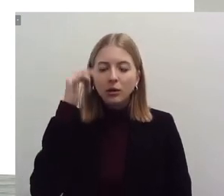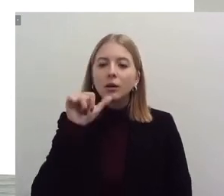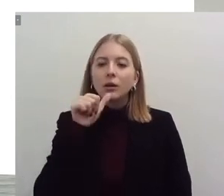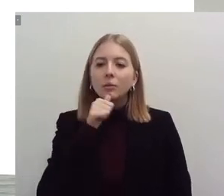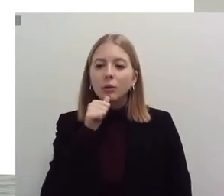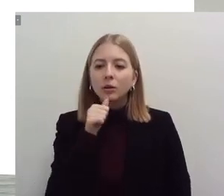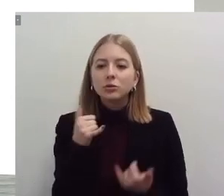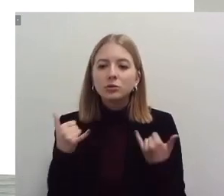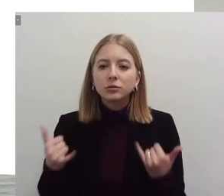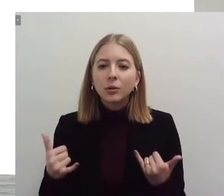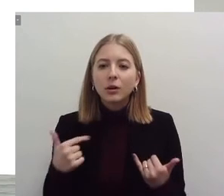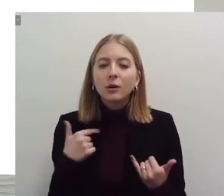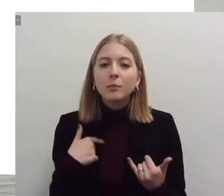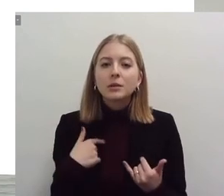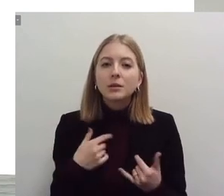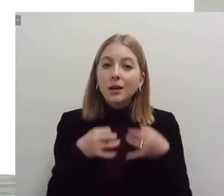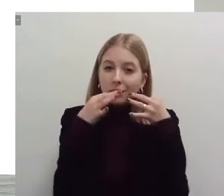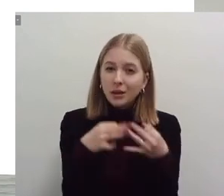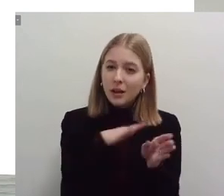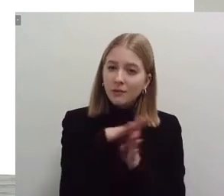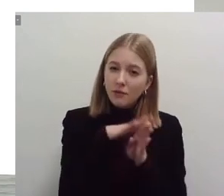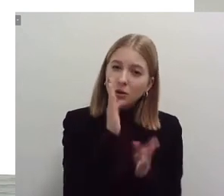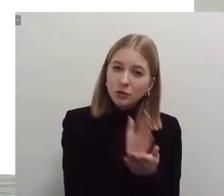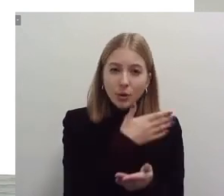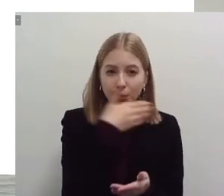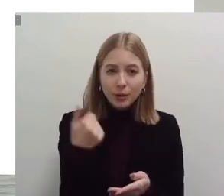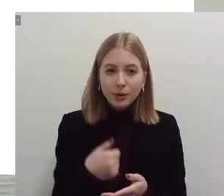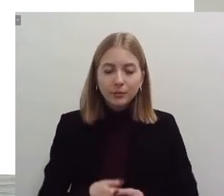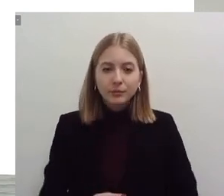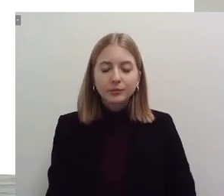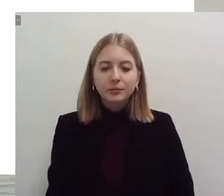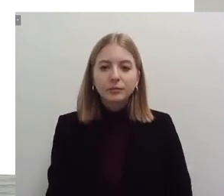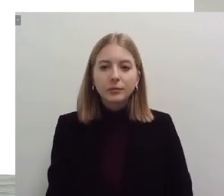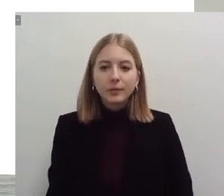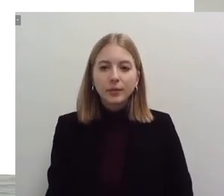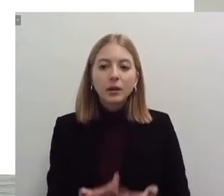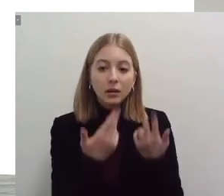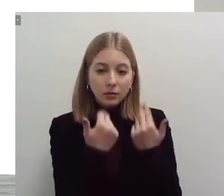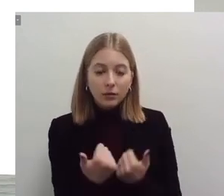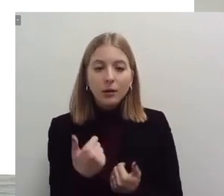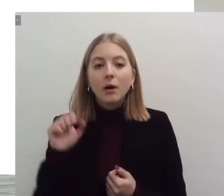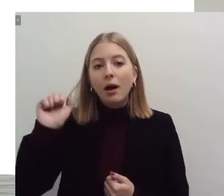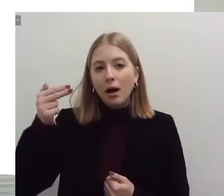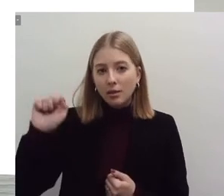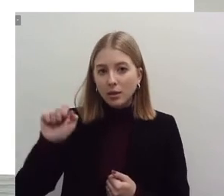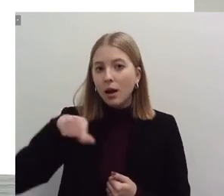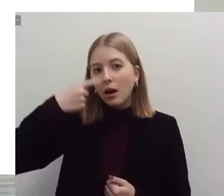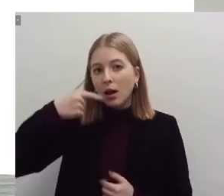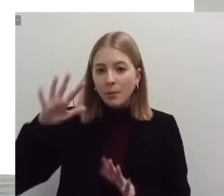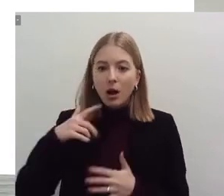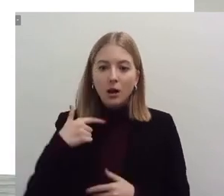Yes, I agree with Anna on the fact that we have come far, but we're not